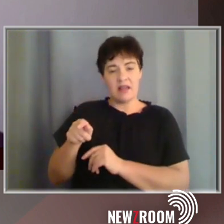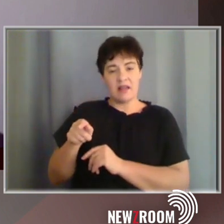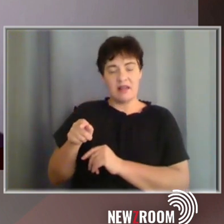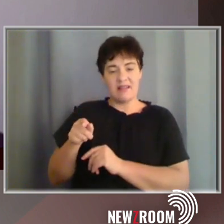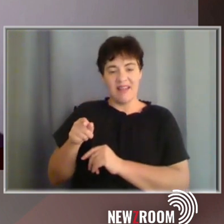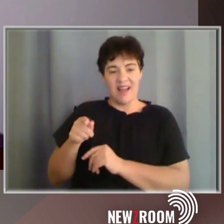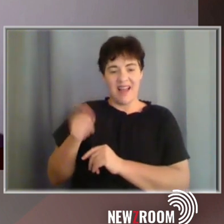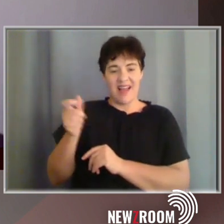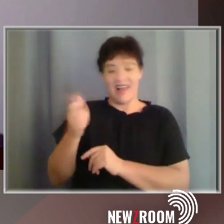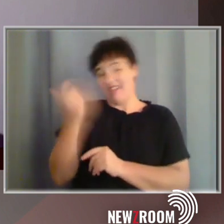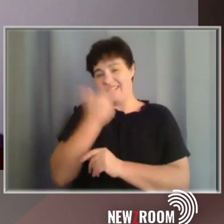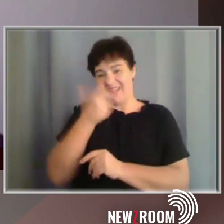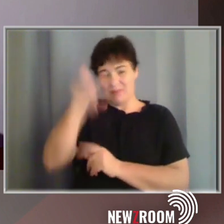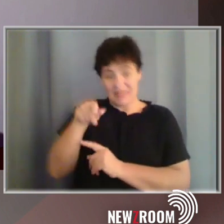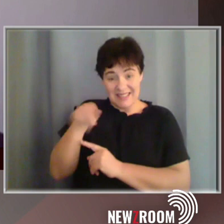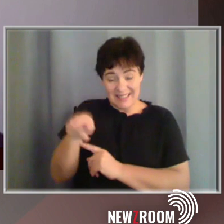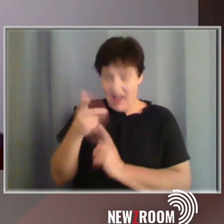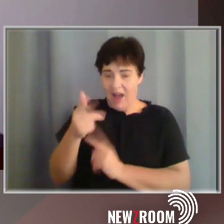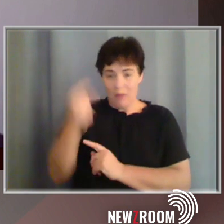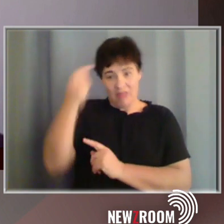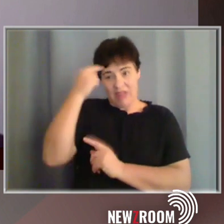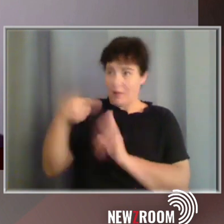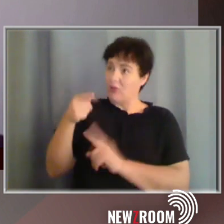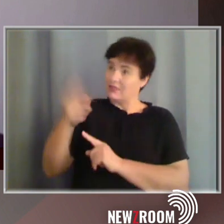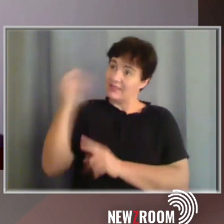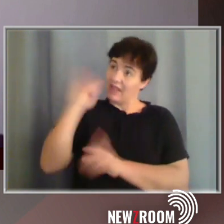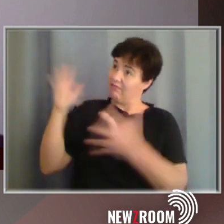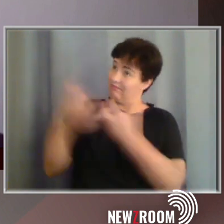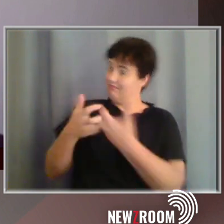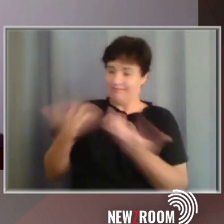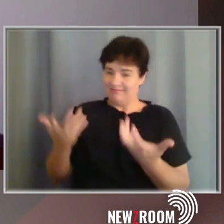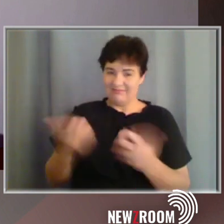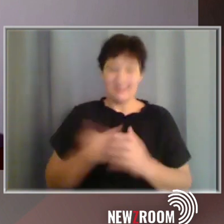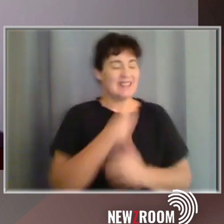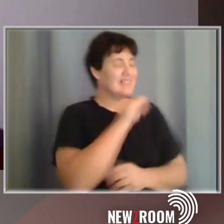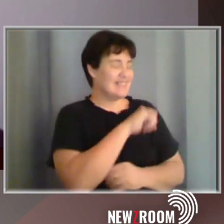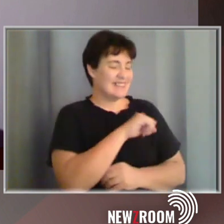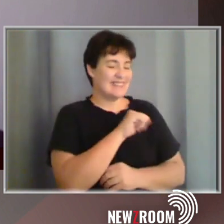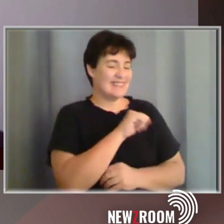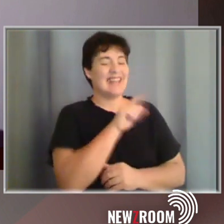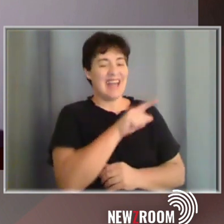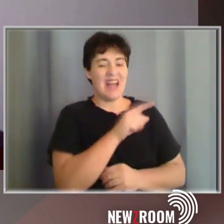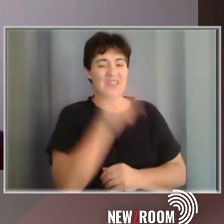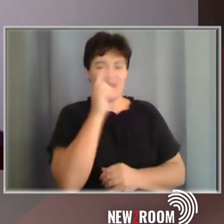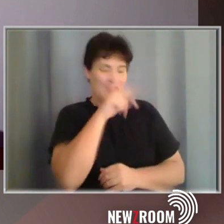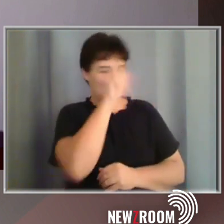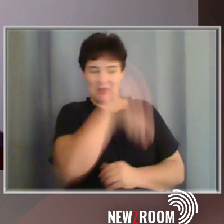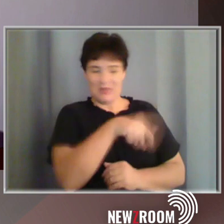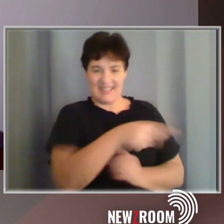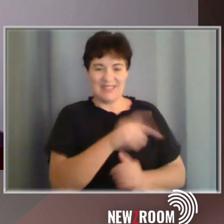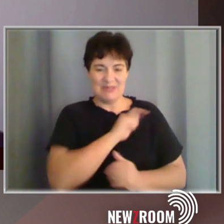something that you ordinarily would think about. Yeah. Yes, yeah. He's a very funny man.